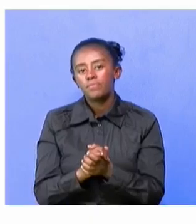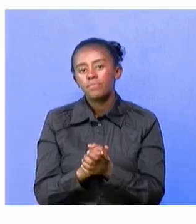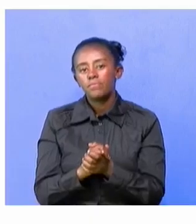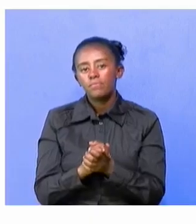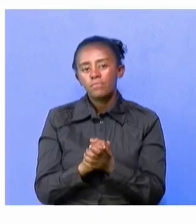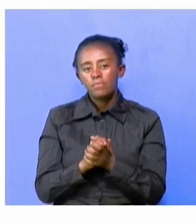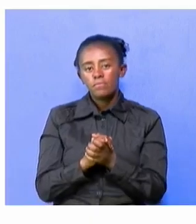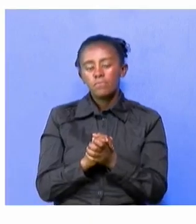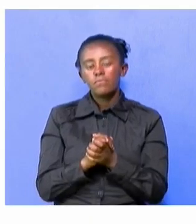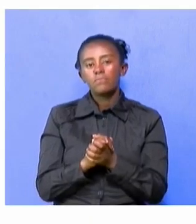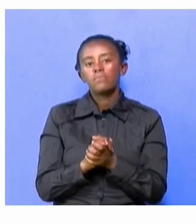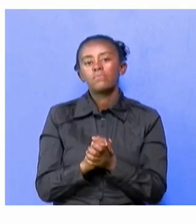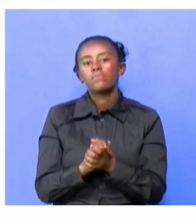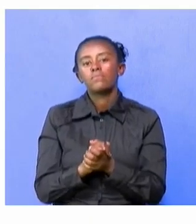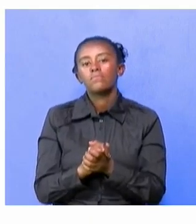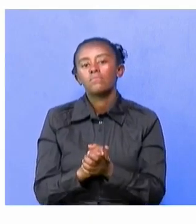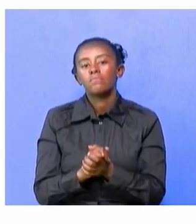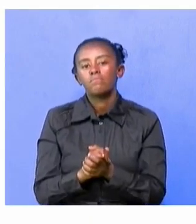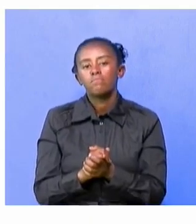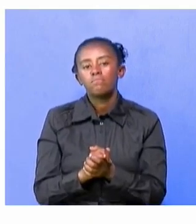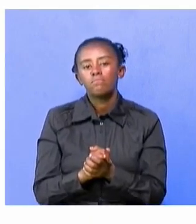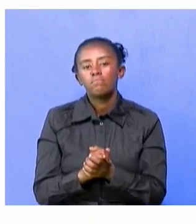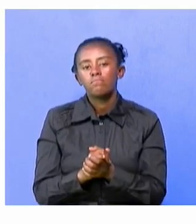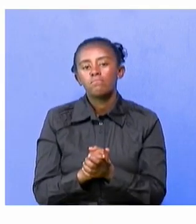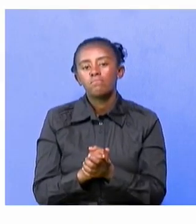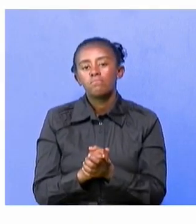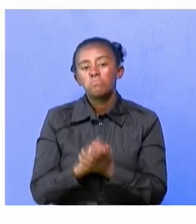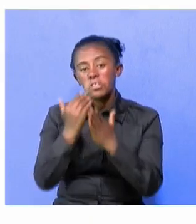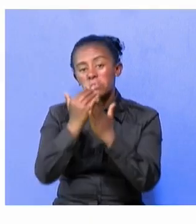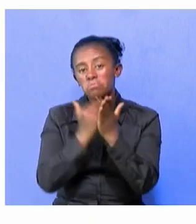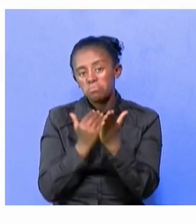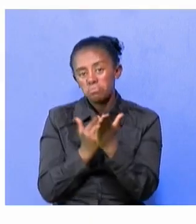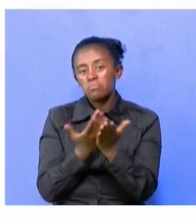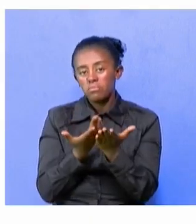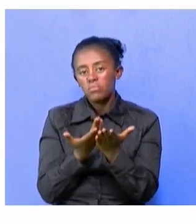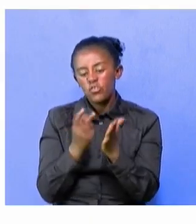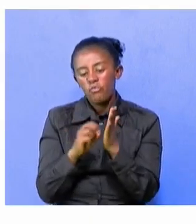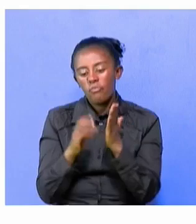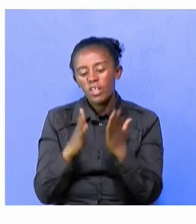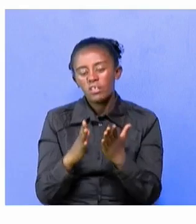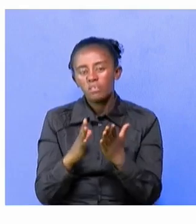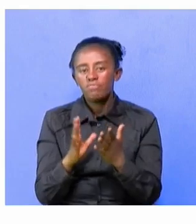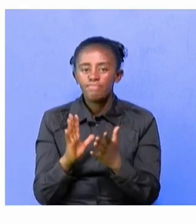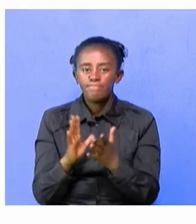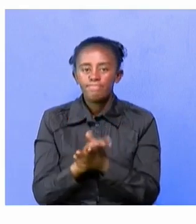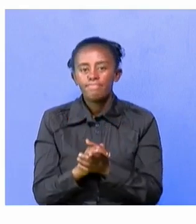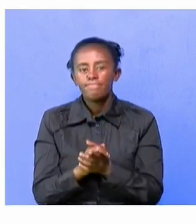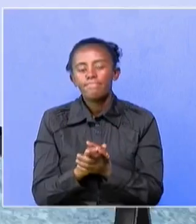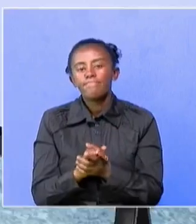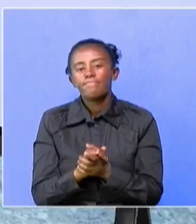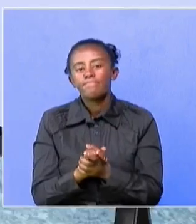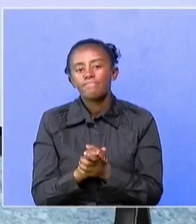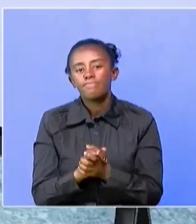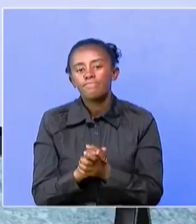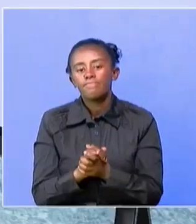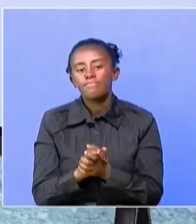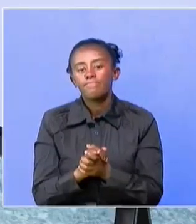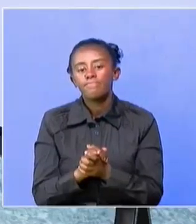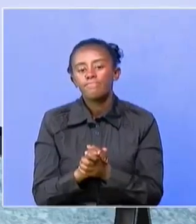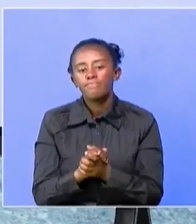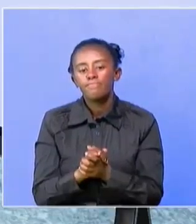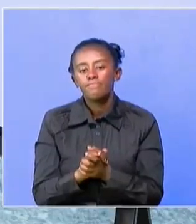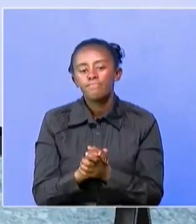in my lesson.